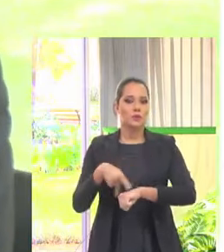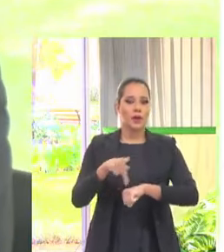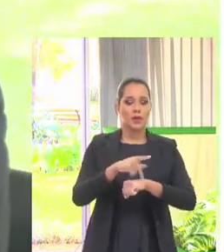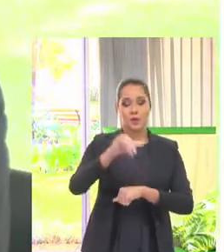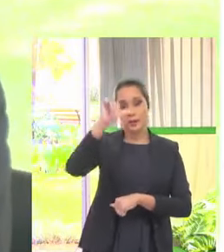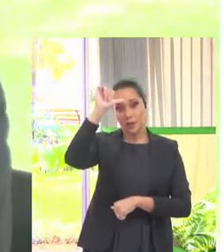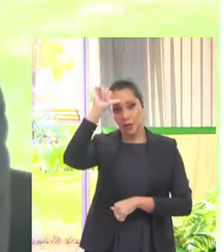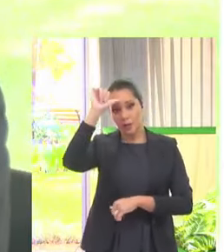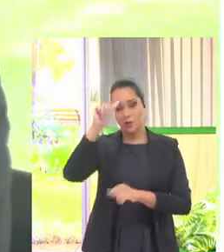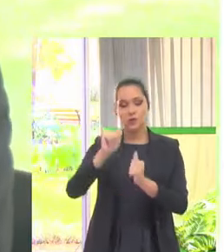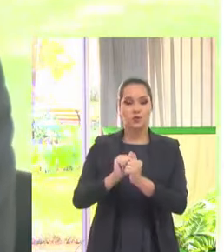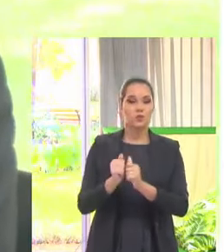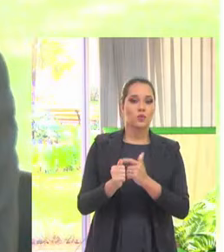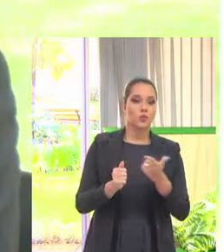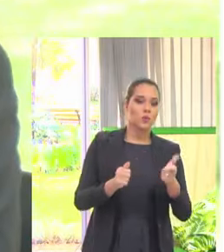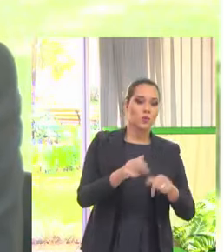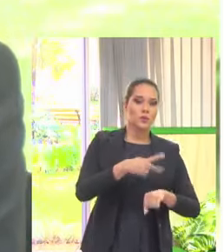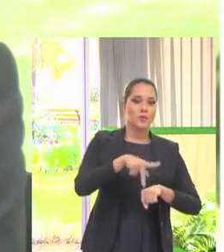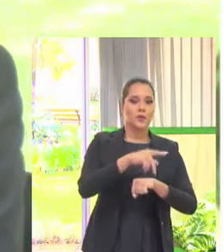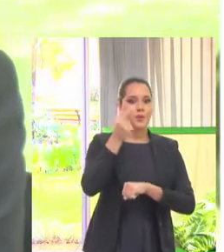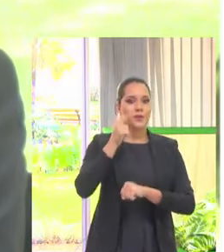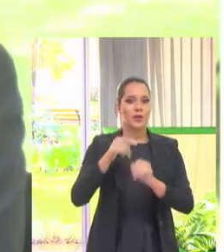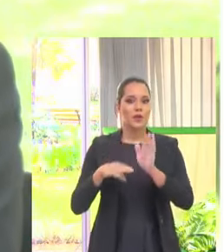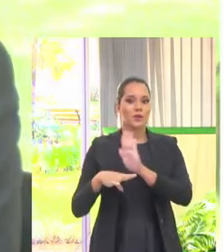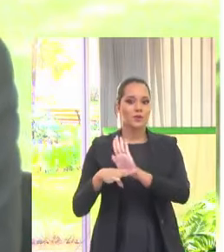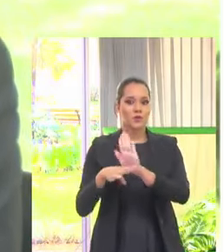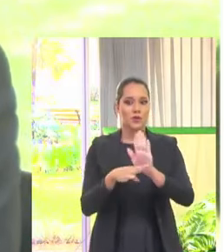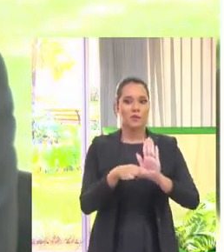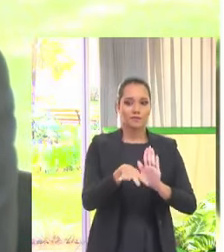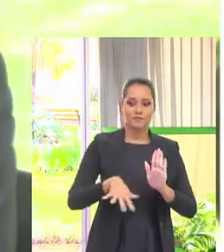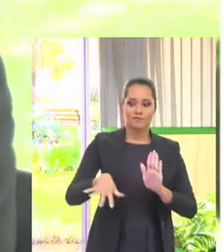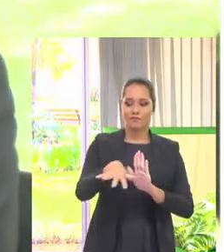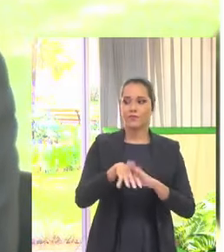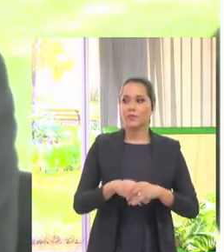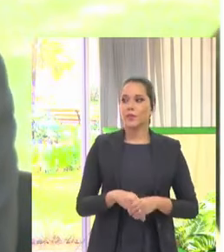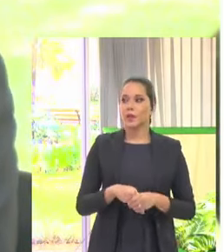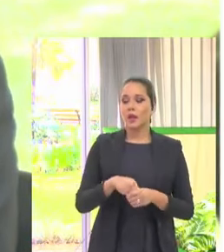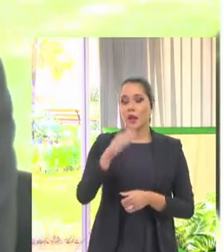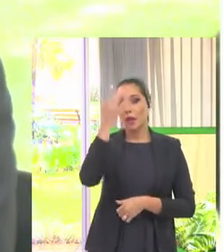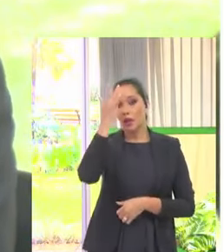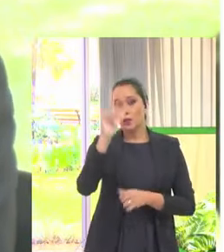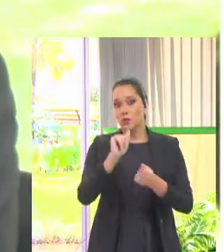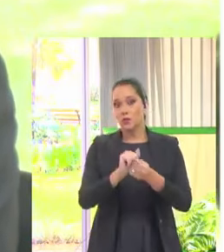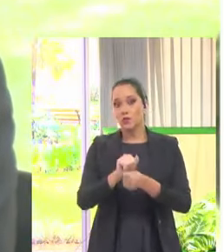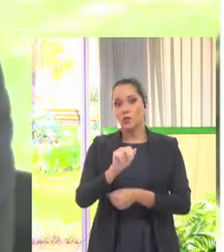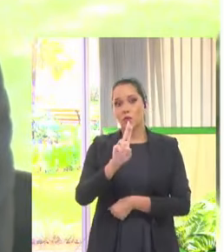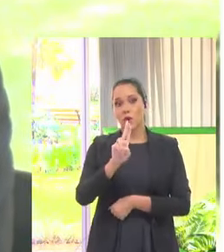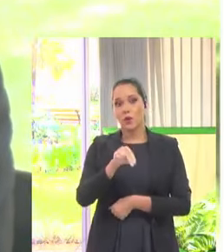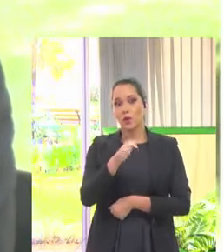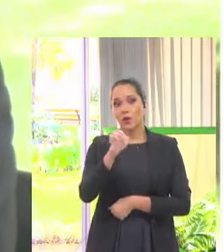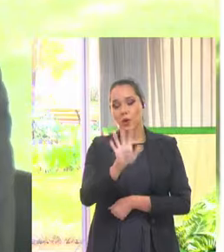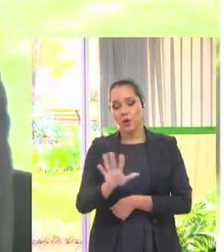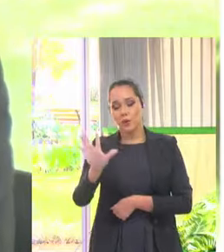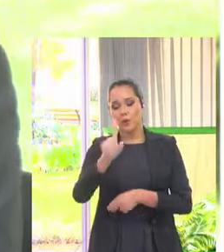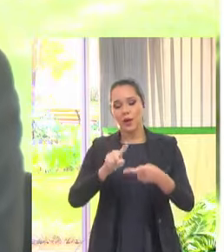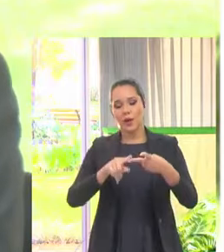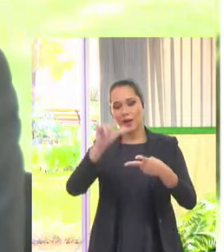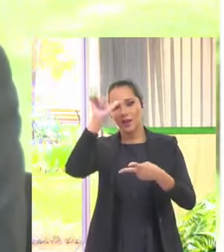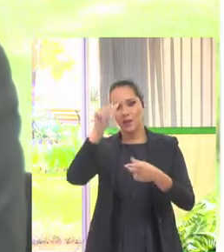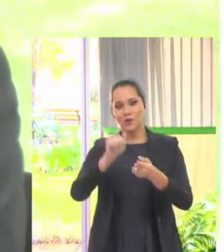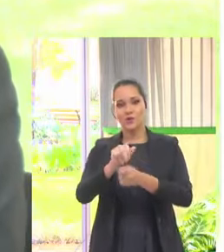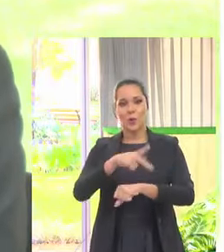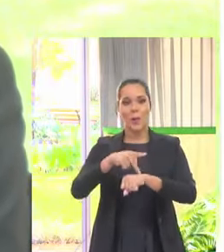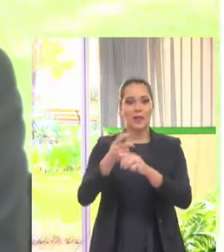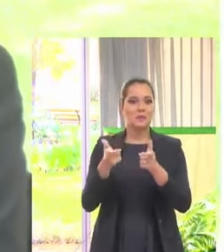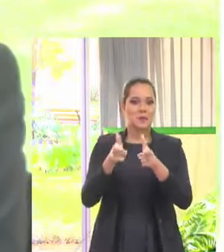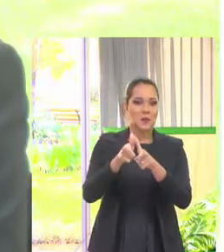to help in these regards. India, EU, India, you know, with smaller countries in India's neighborhood. These I would say is